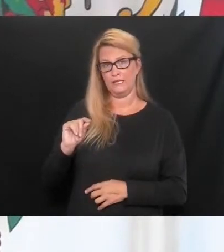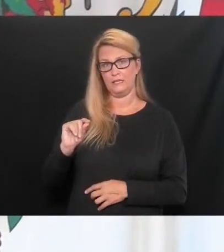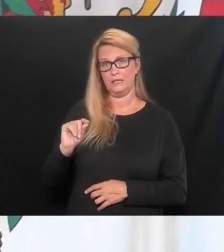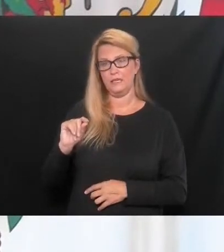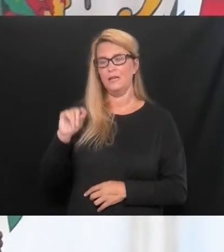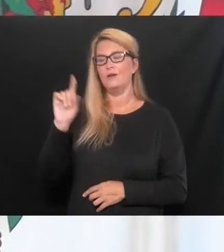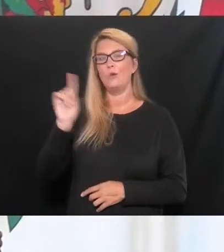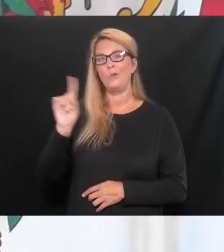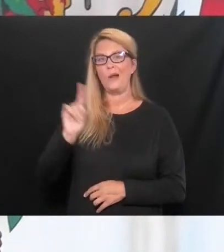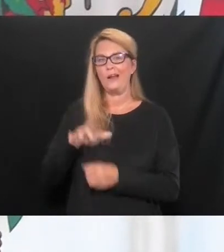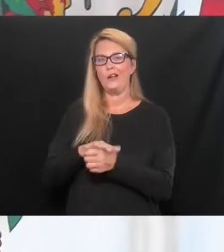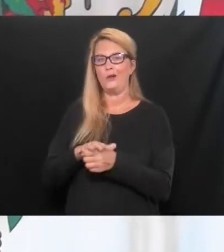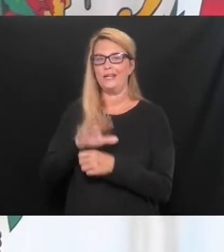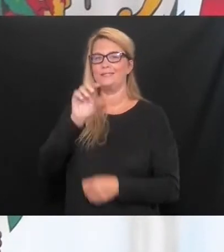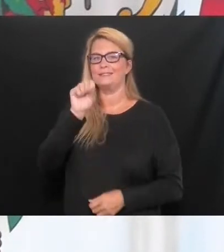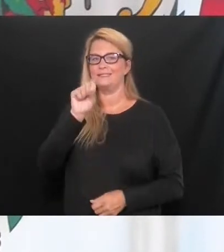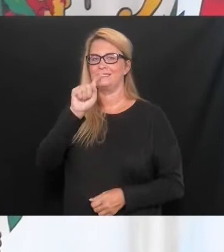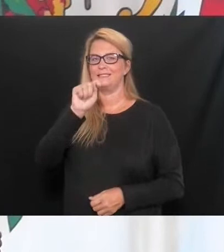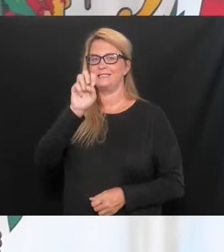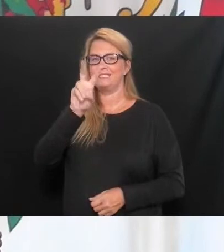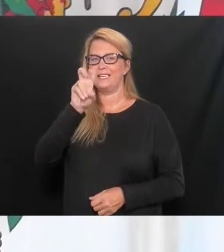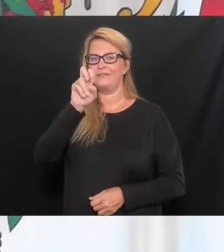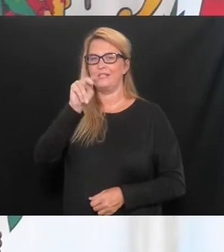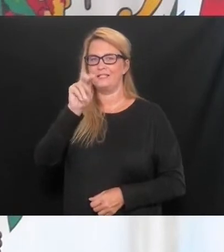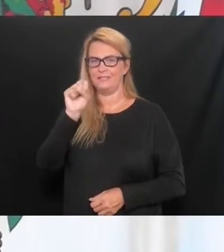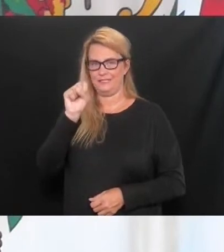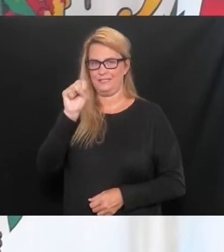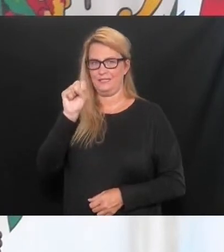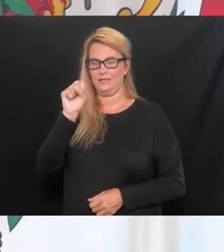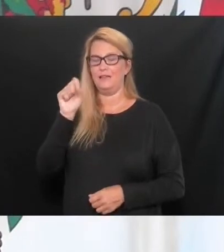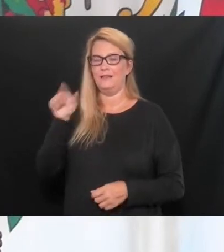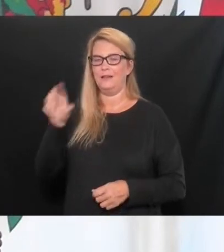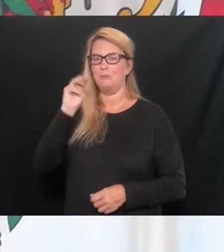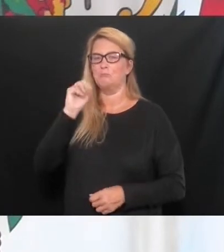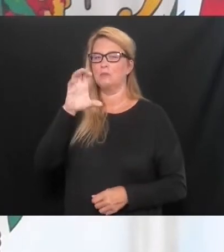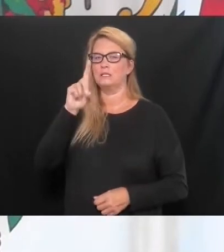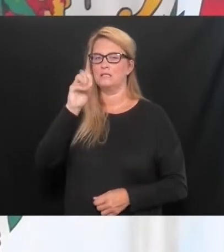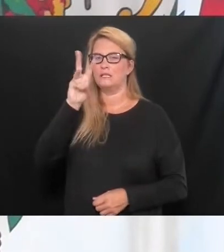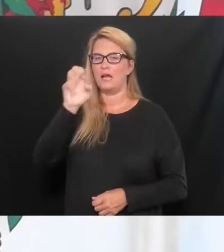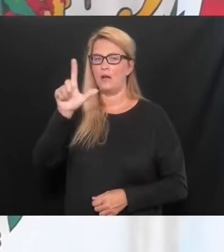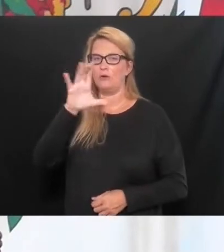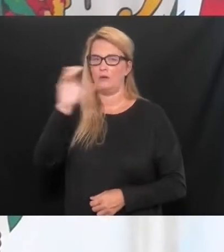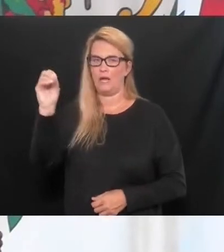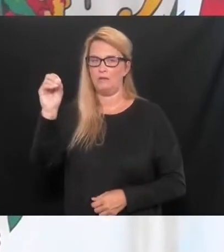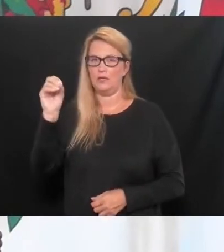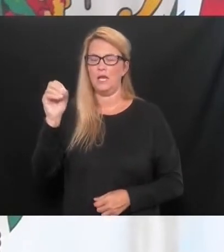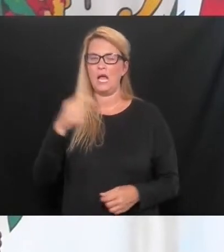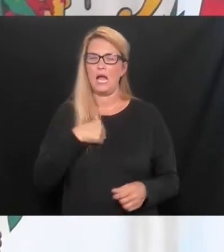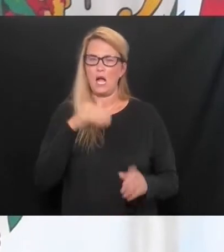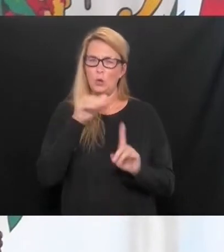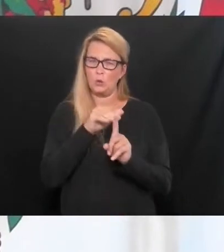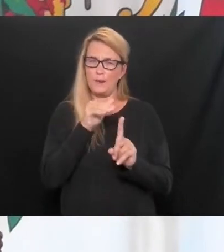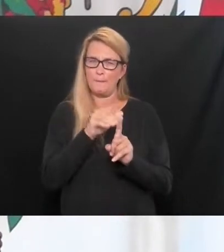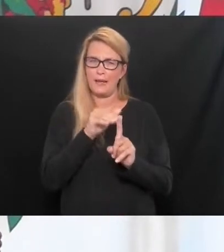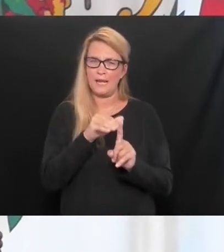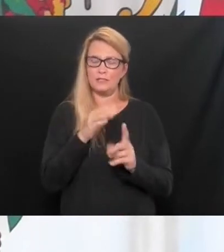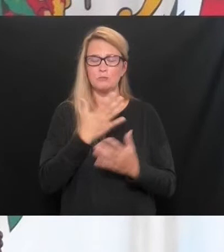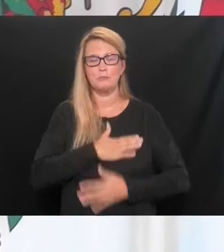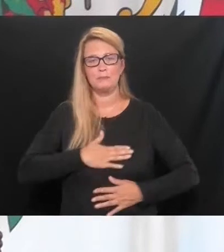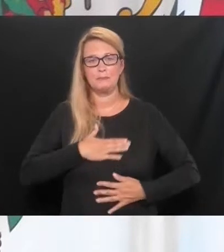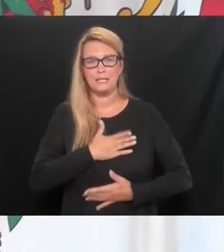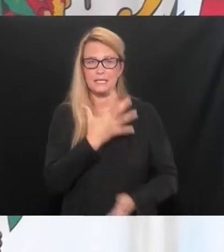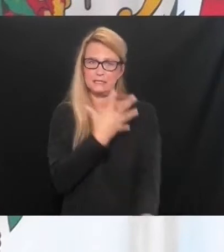Stevens Correctional Center in McDowell County. I remind everyone and ask you to be kind enough to consider giving